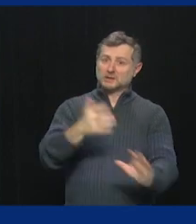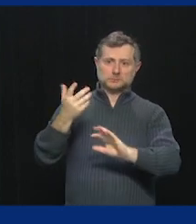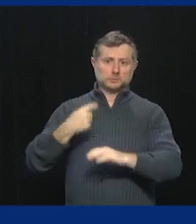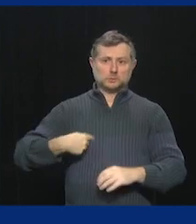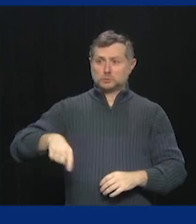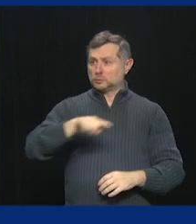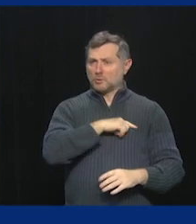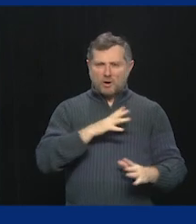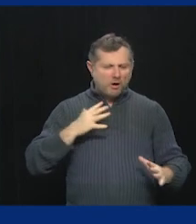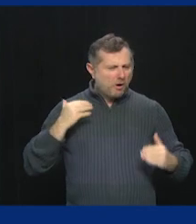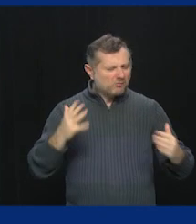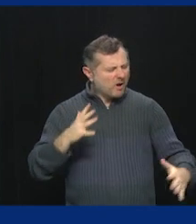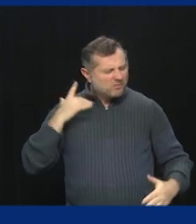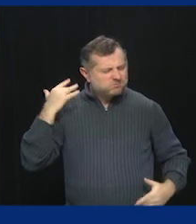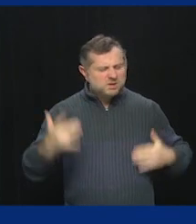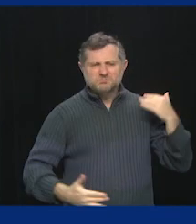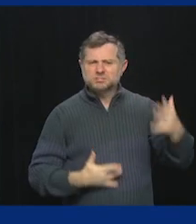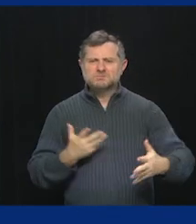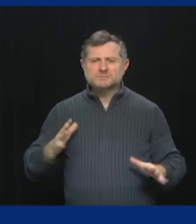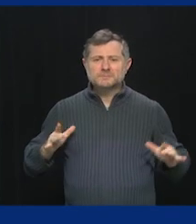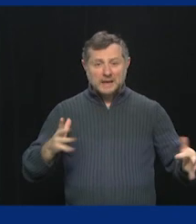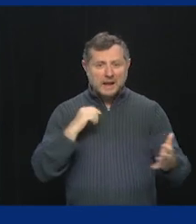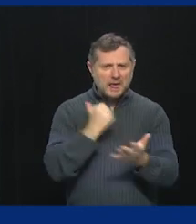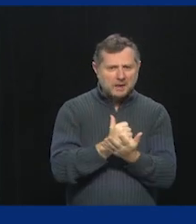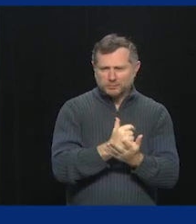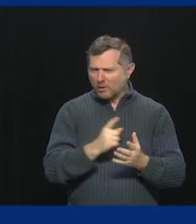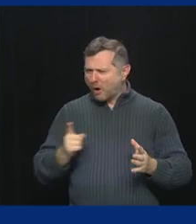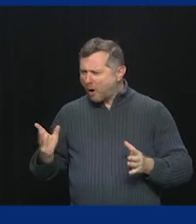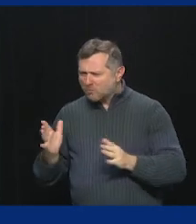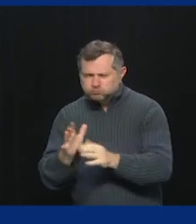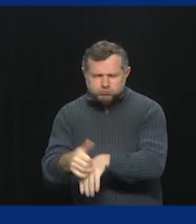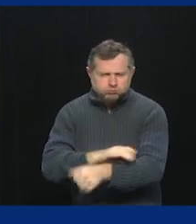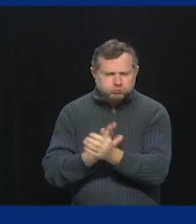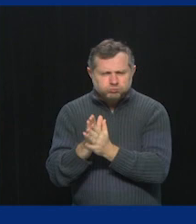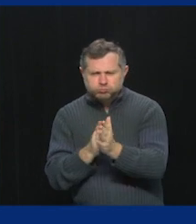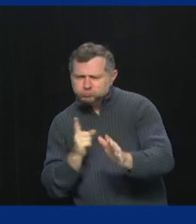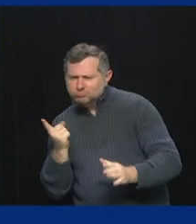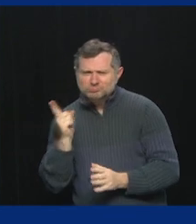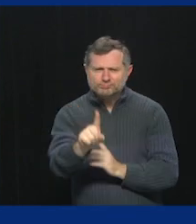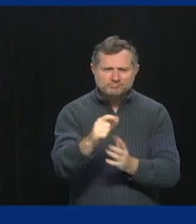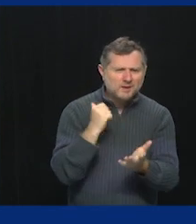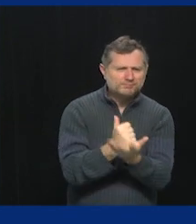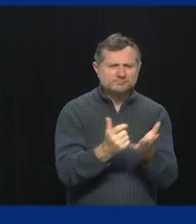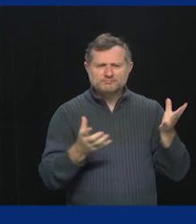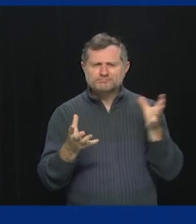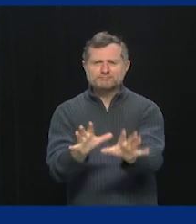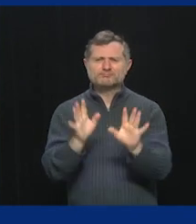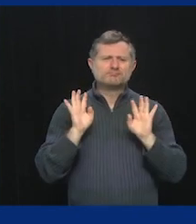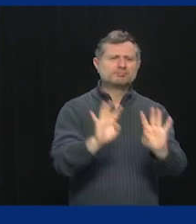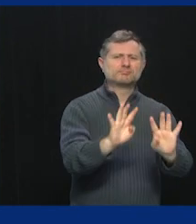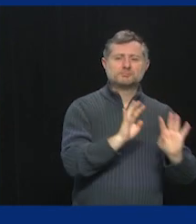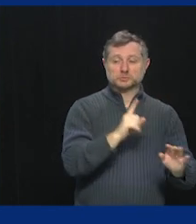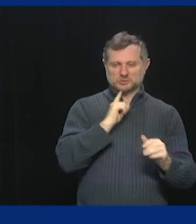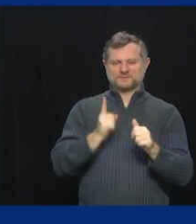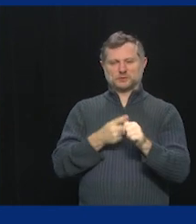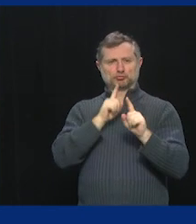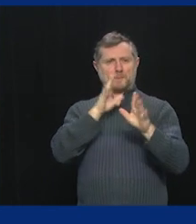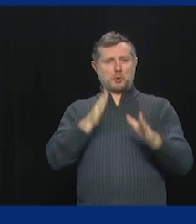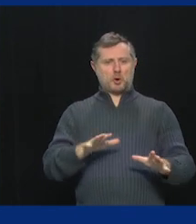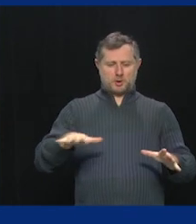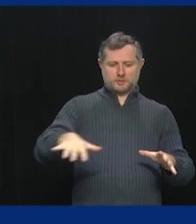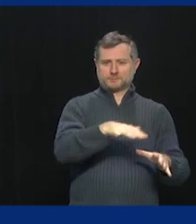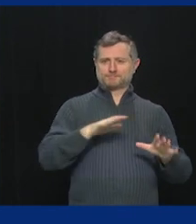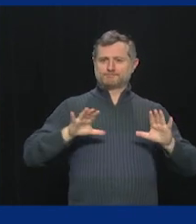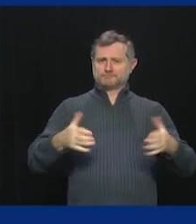citizens are literally crying for help. So thank you, and my hearts go out to all the first responders and their families for the sacrifices they make over